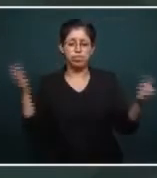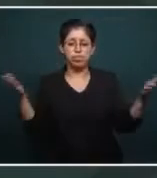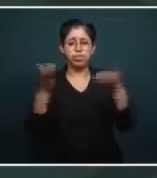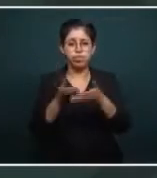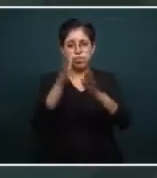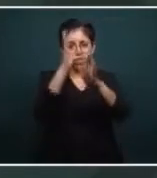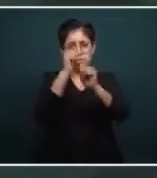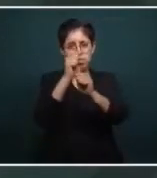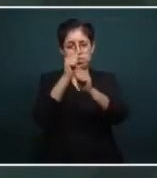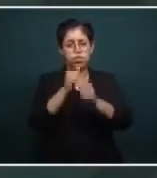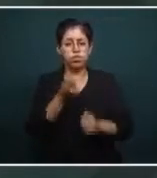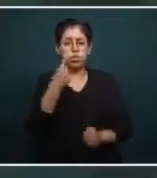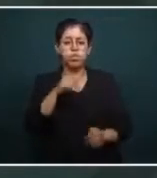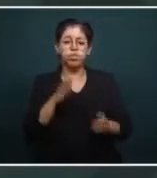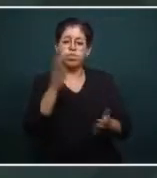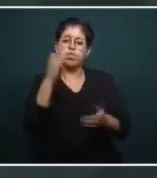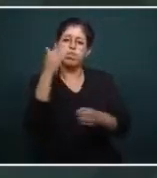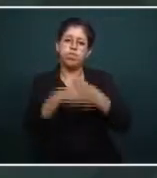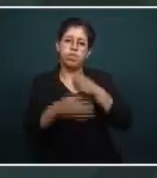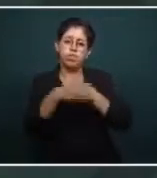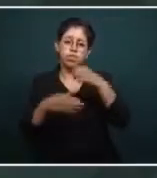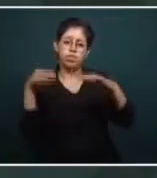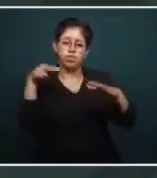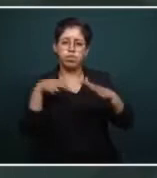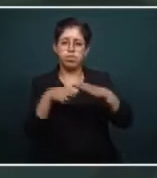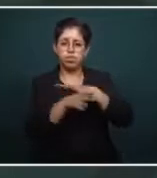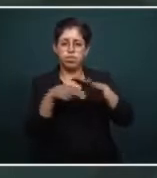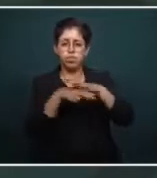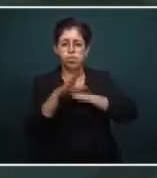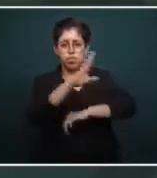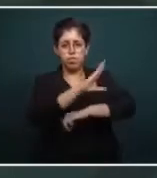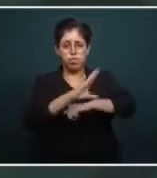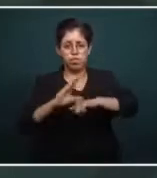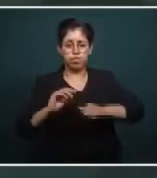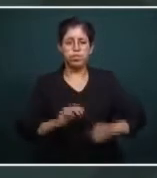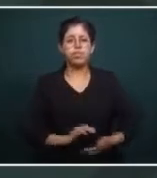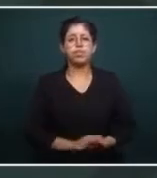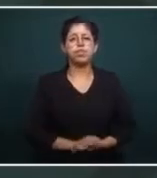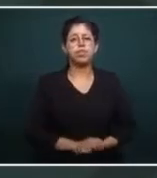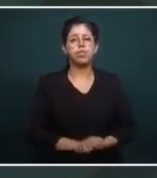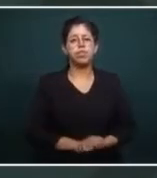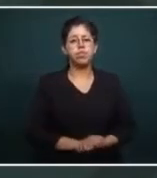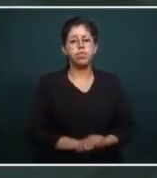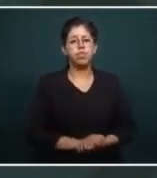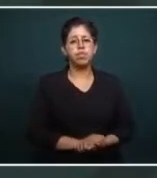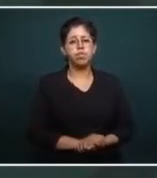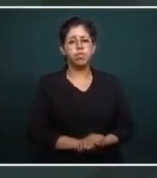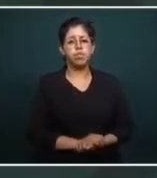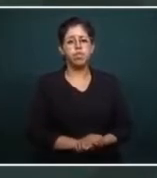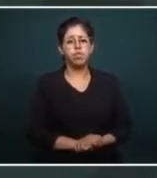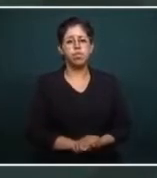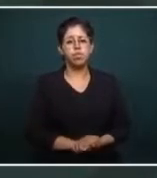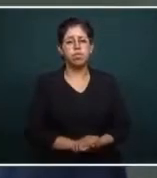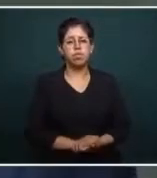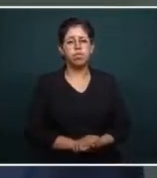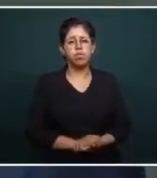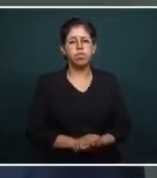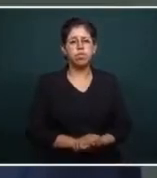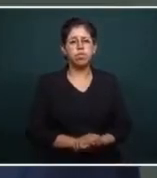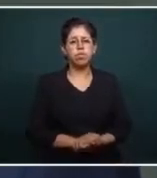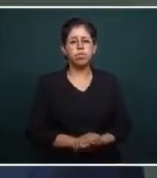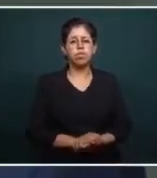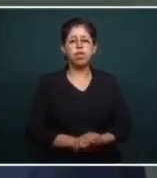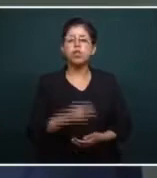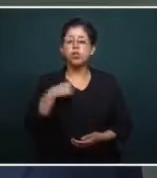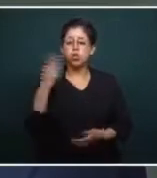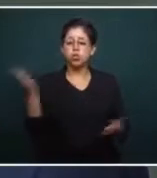that we are como 3 o 4 reuniones to 3 to 4 meetings para ver asuntos in order to deal